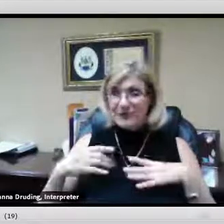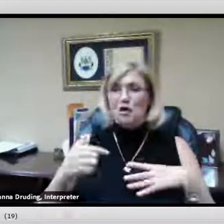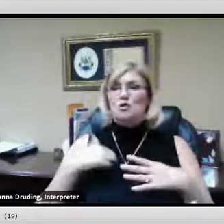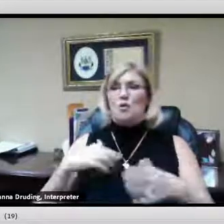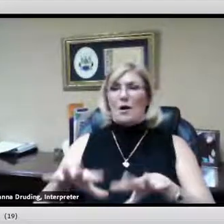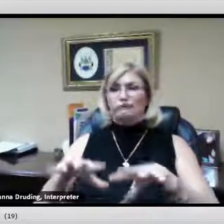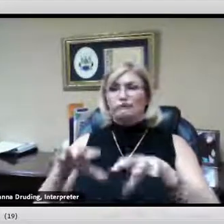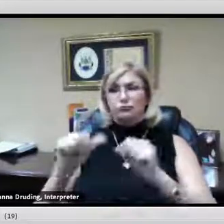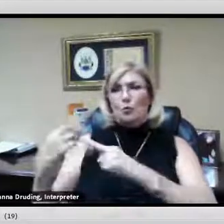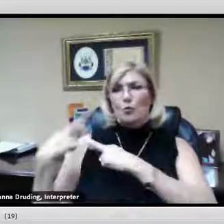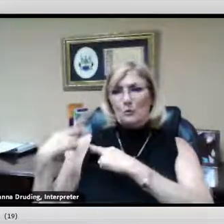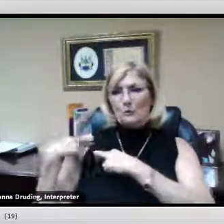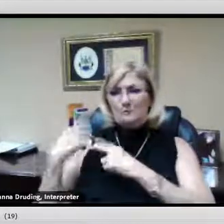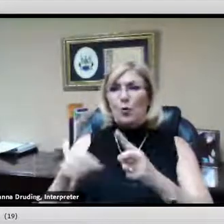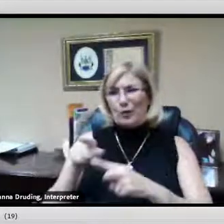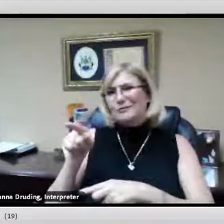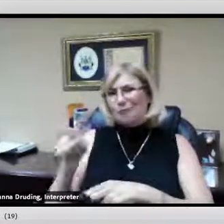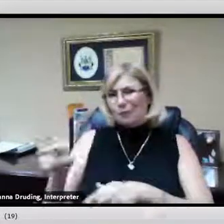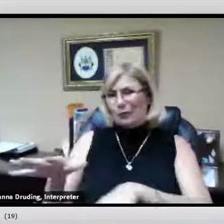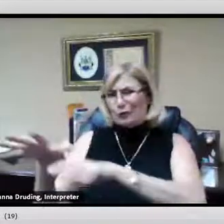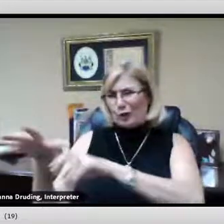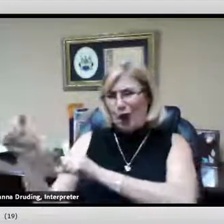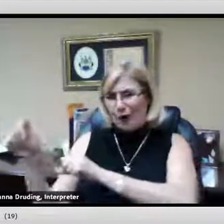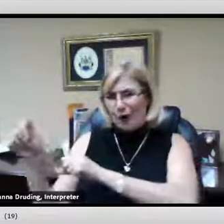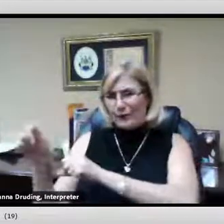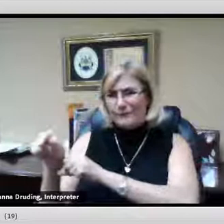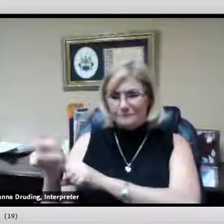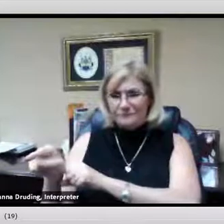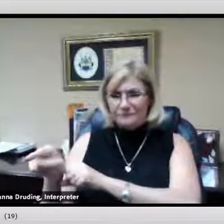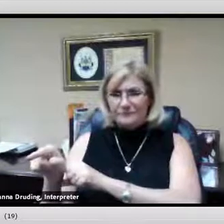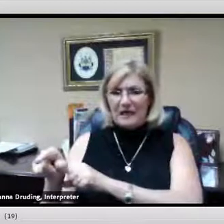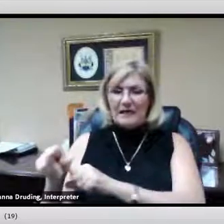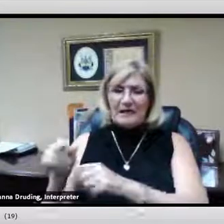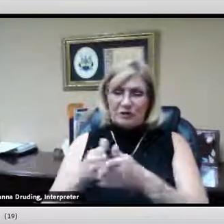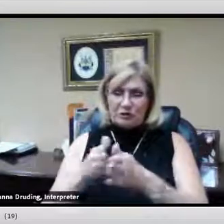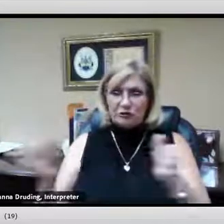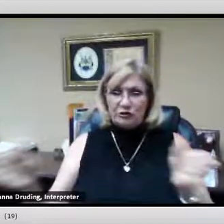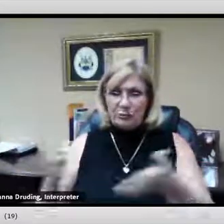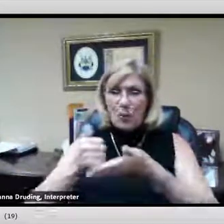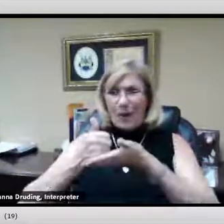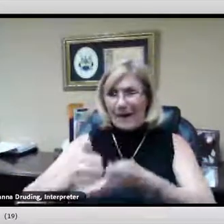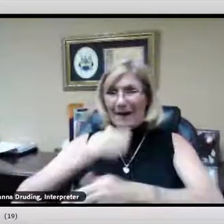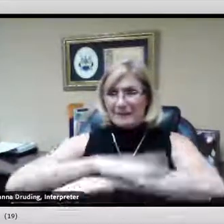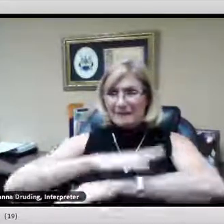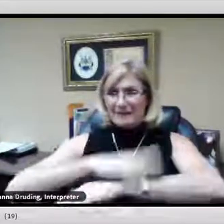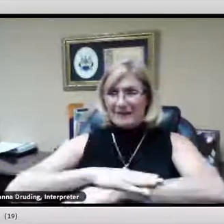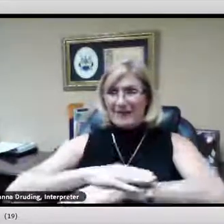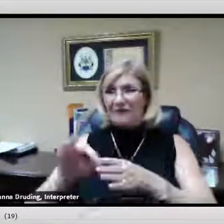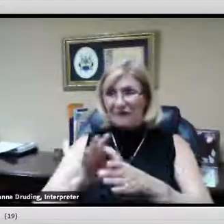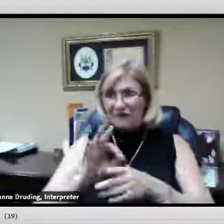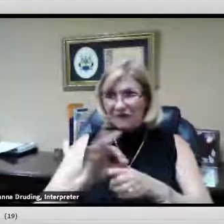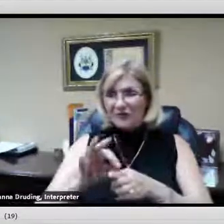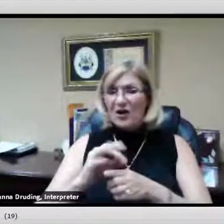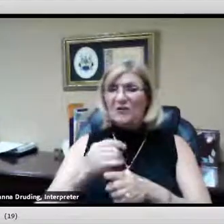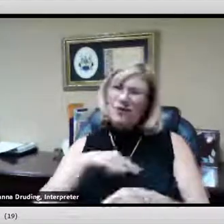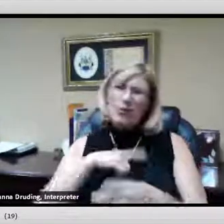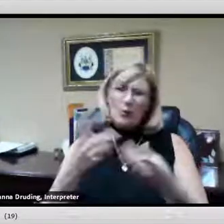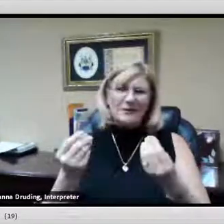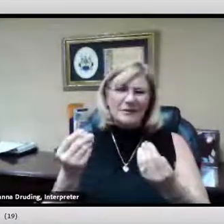on again while she was gone. Um, General help desk functions, like I said, we do a little bit of that. I could do more